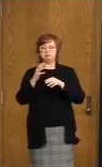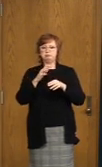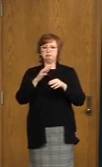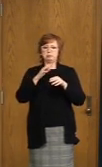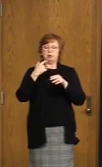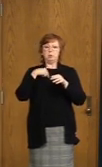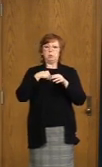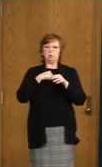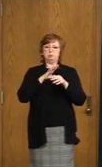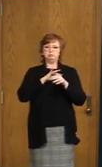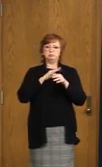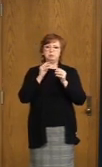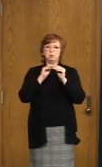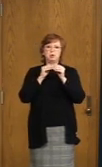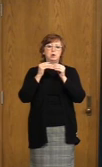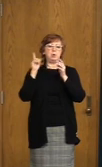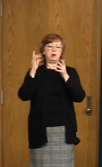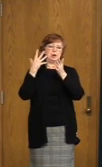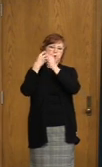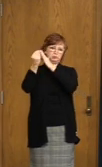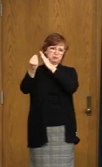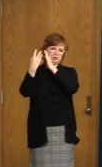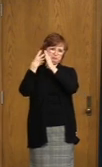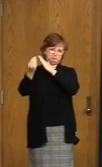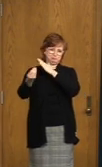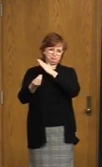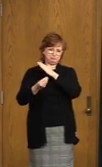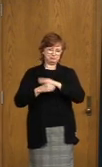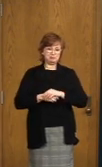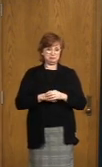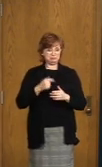we can be outdoors more, even though people had a great